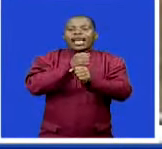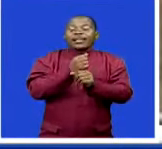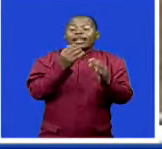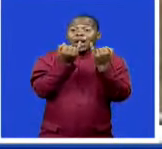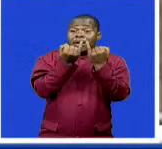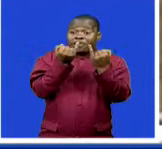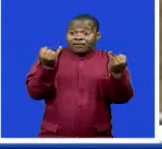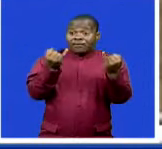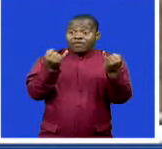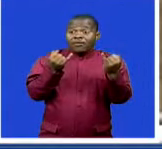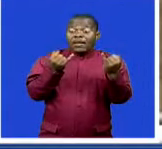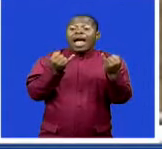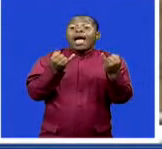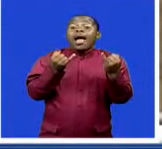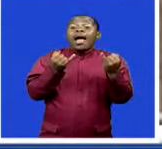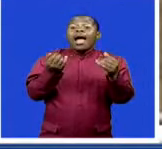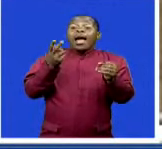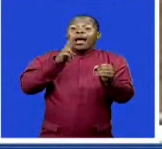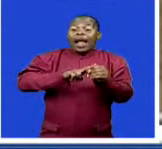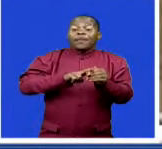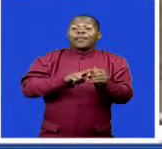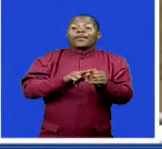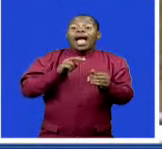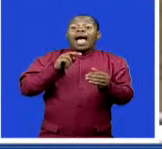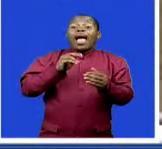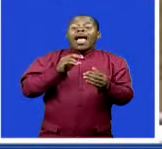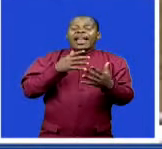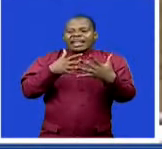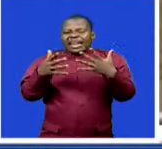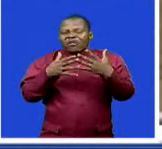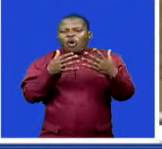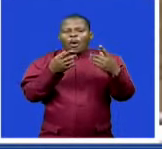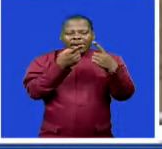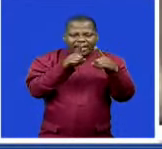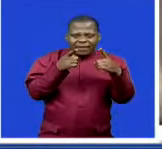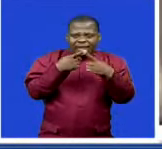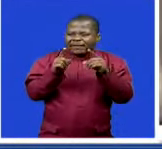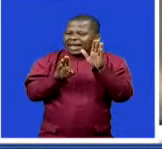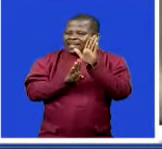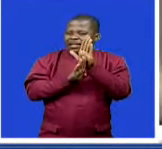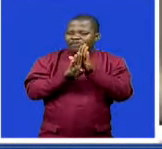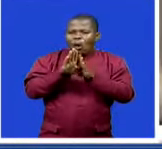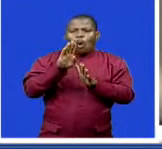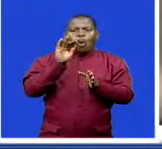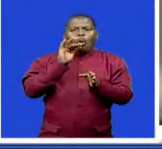rule, the country has recorded significant development milestones.